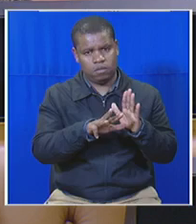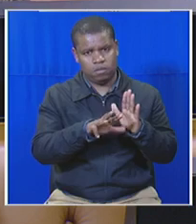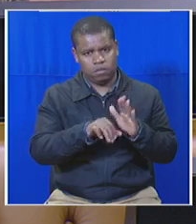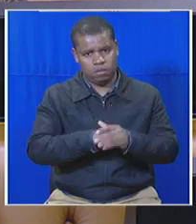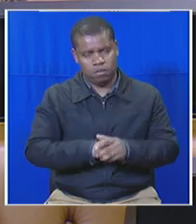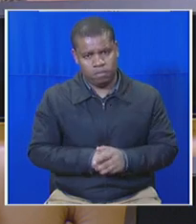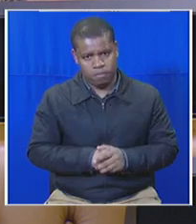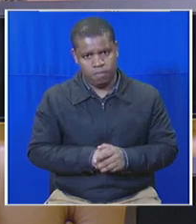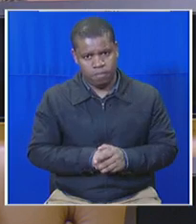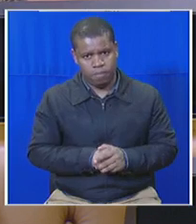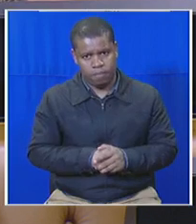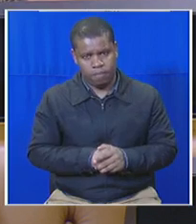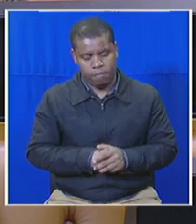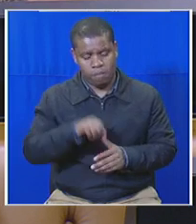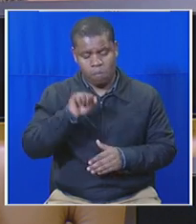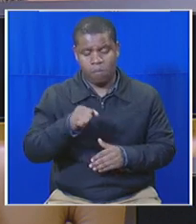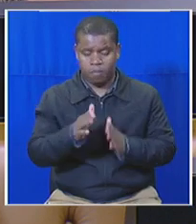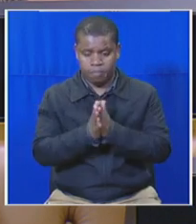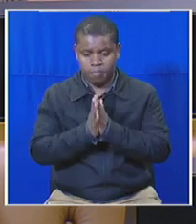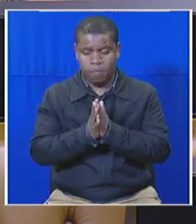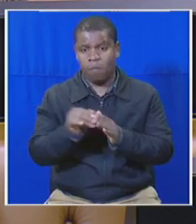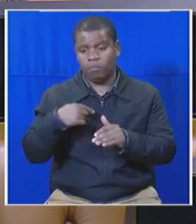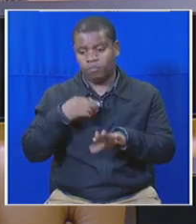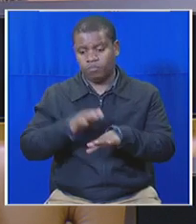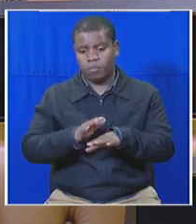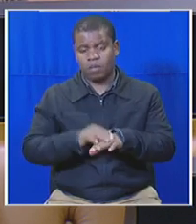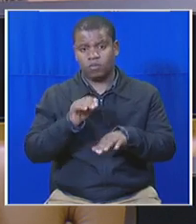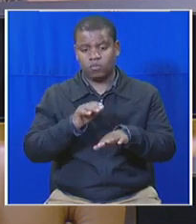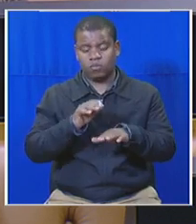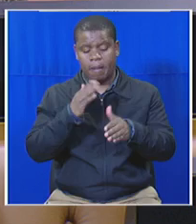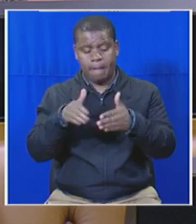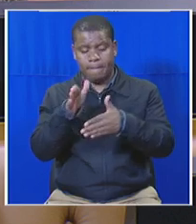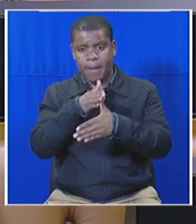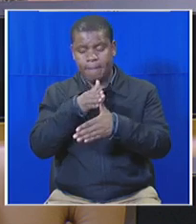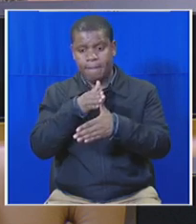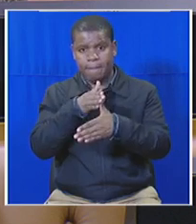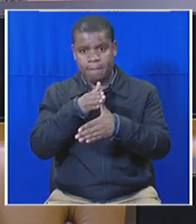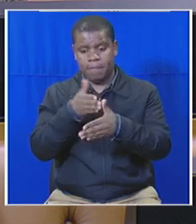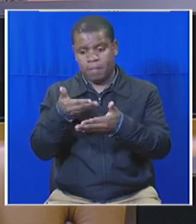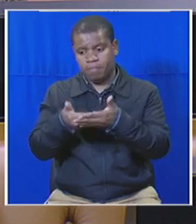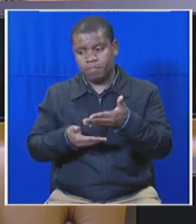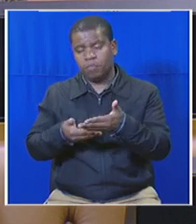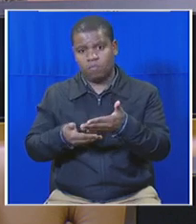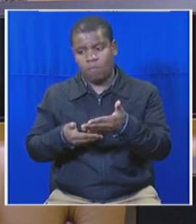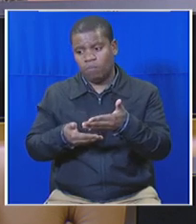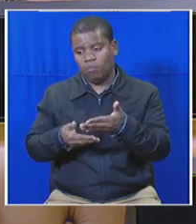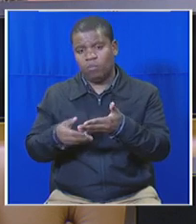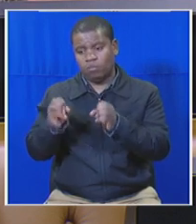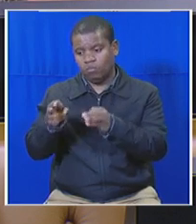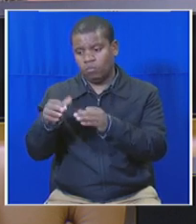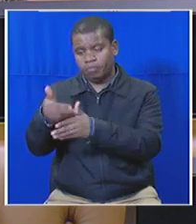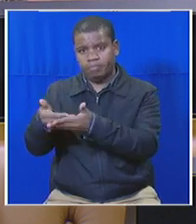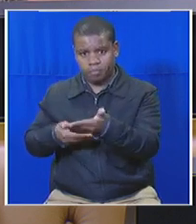to motions on the ordered paper followed by the executive statement and members' statements, and deal with the